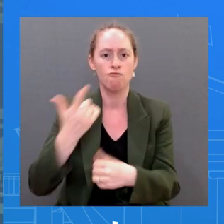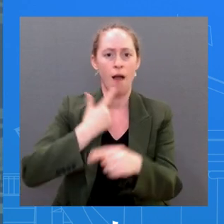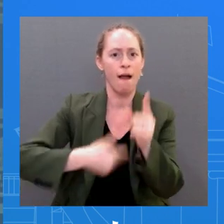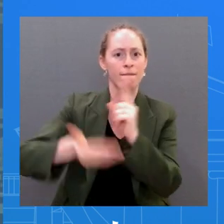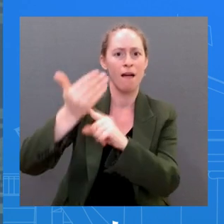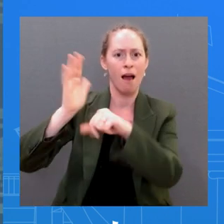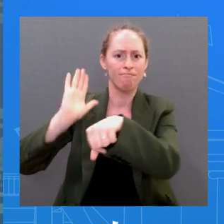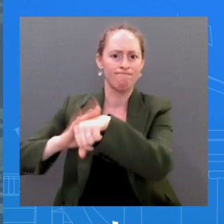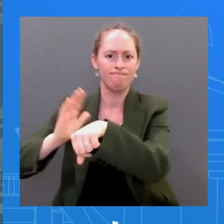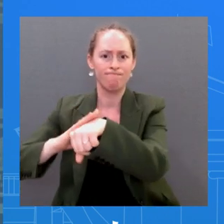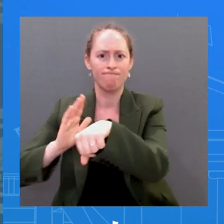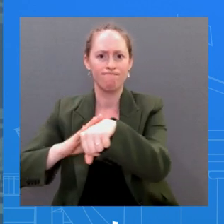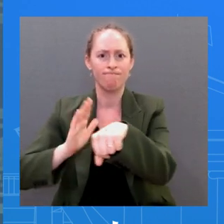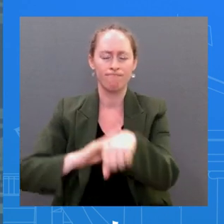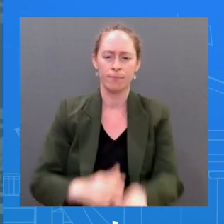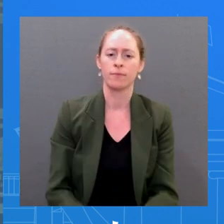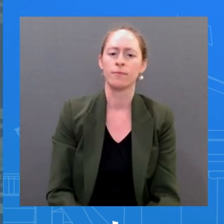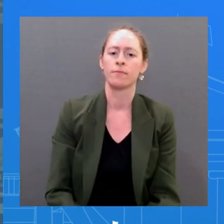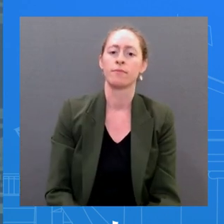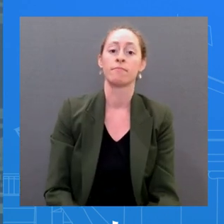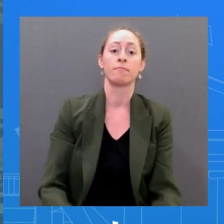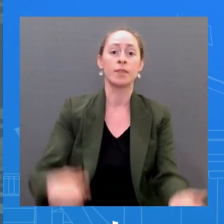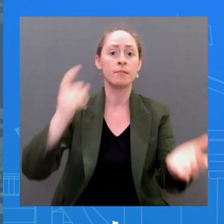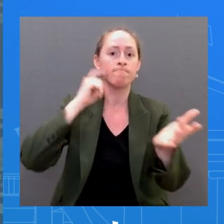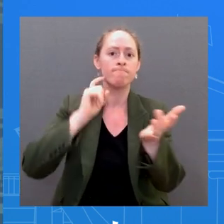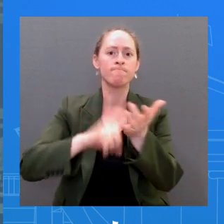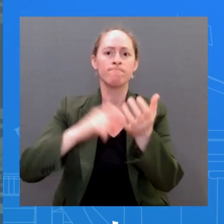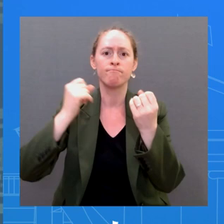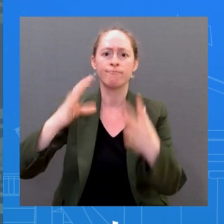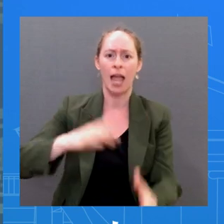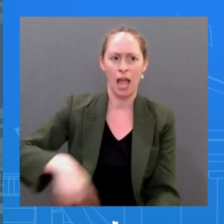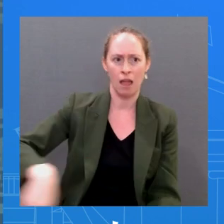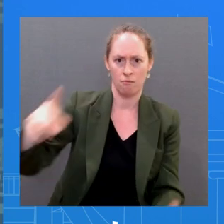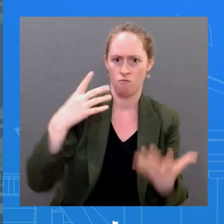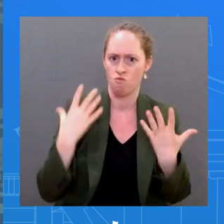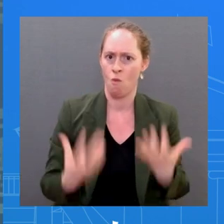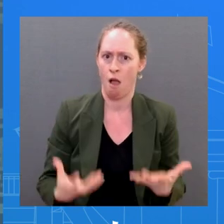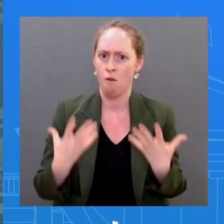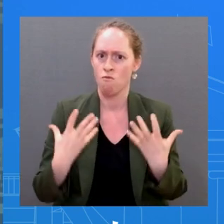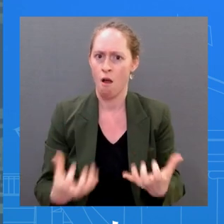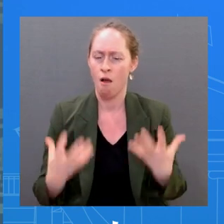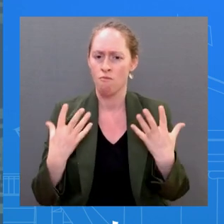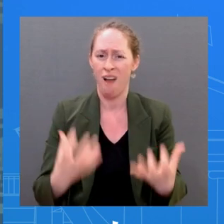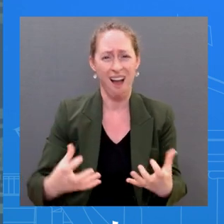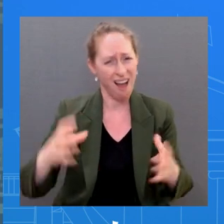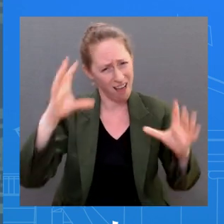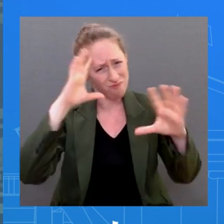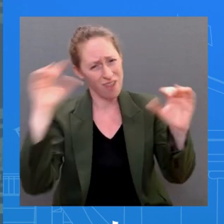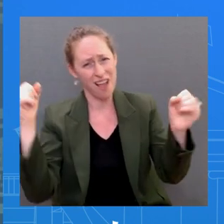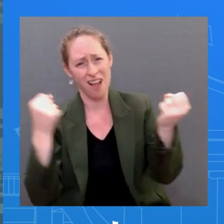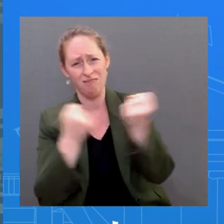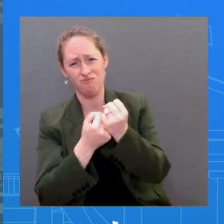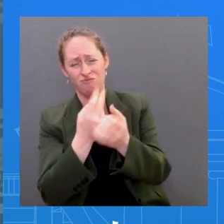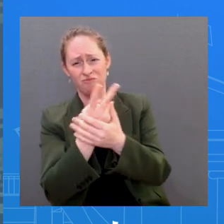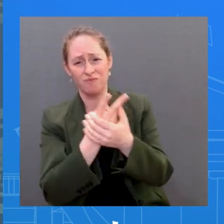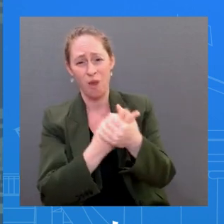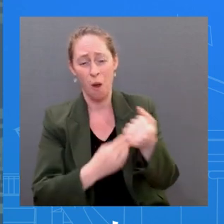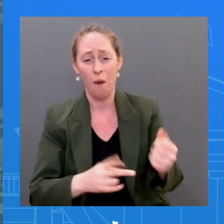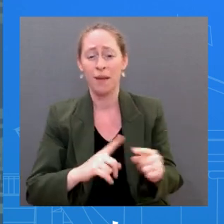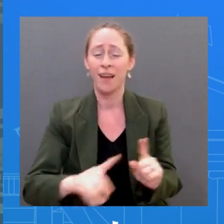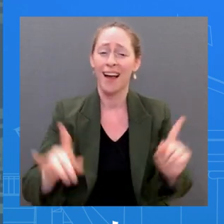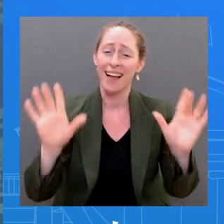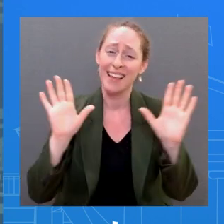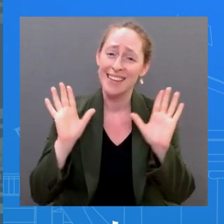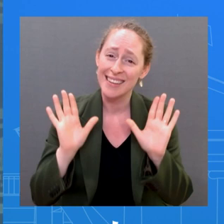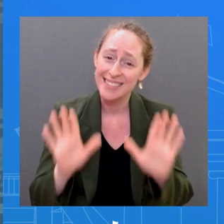as well. So clearly, those are two things that he supports. But I just don't. We do not want to get give them some space. Don't want to get